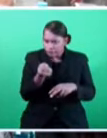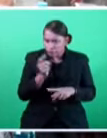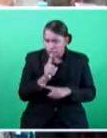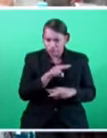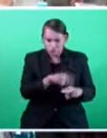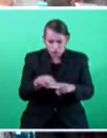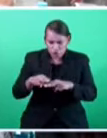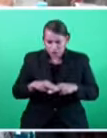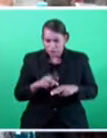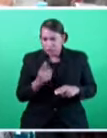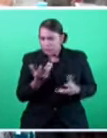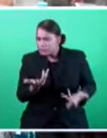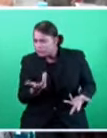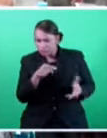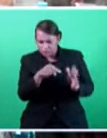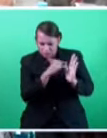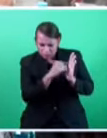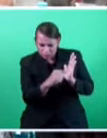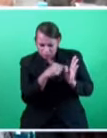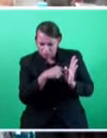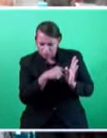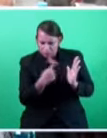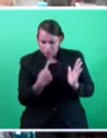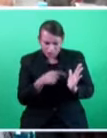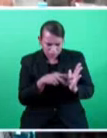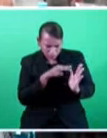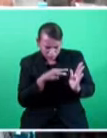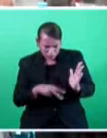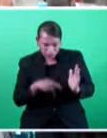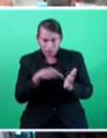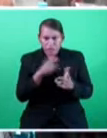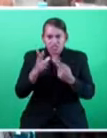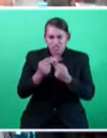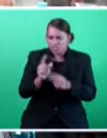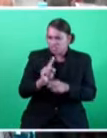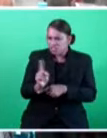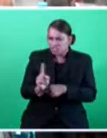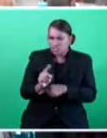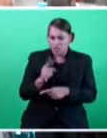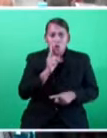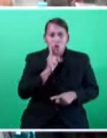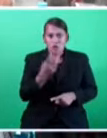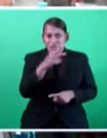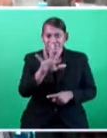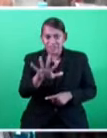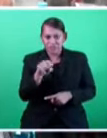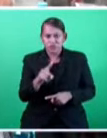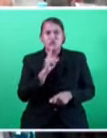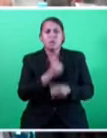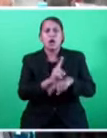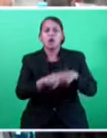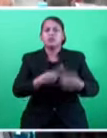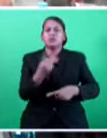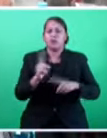And then, if you read that together with Order 35, which refers to end of the